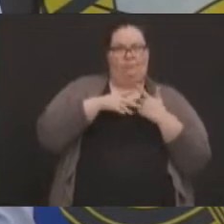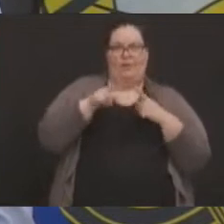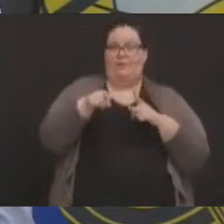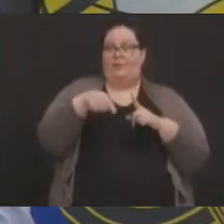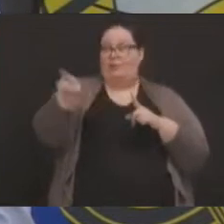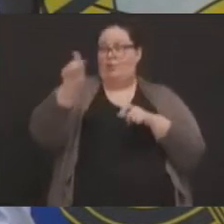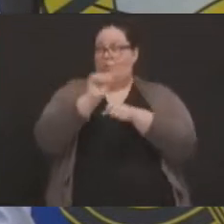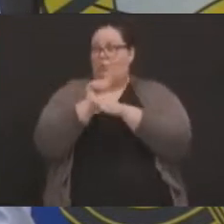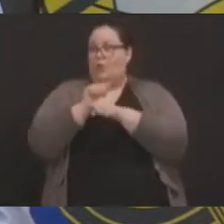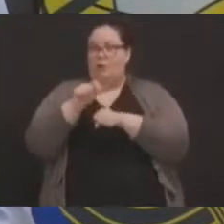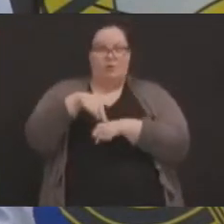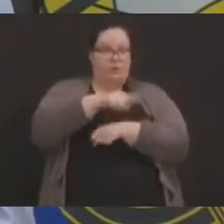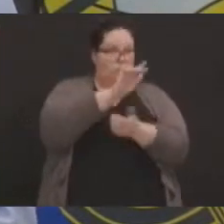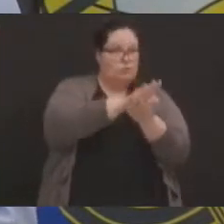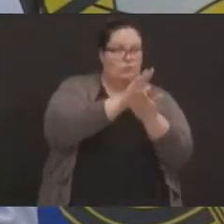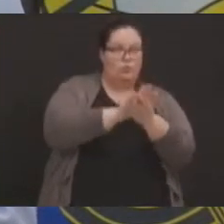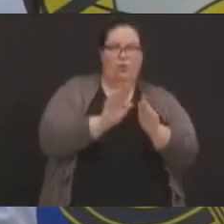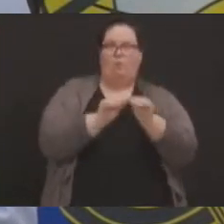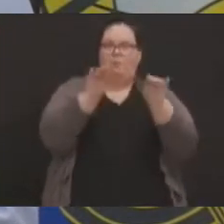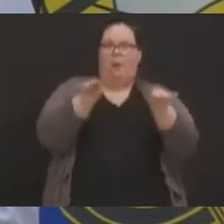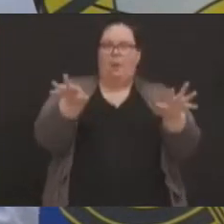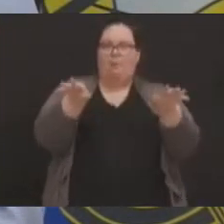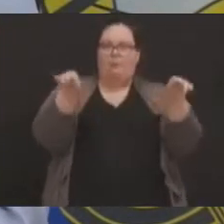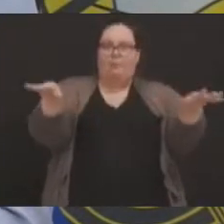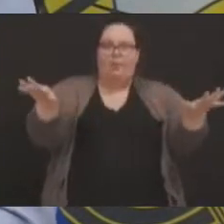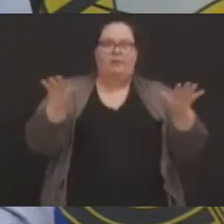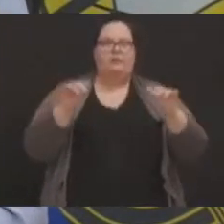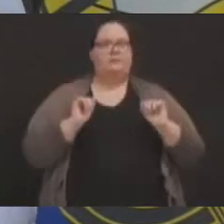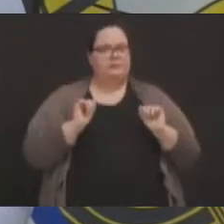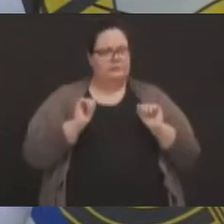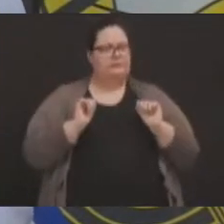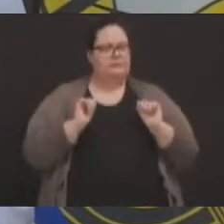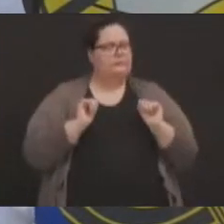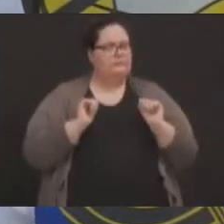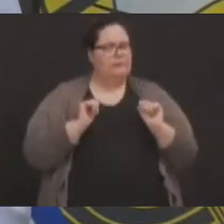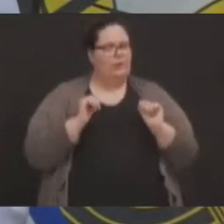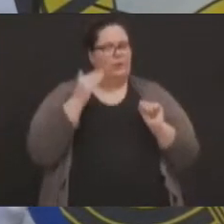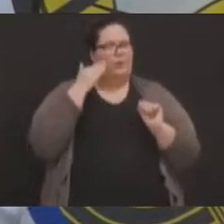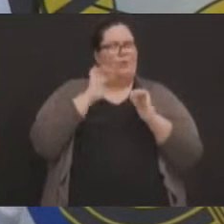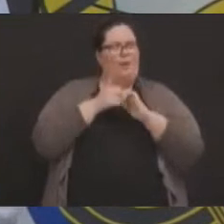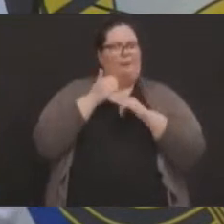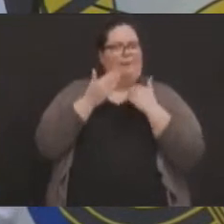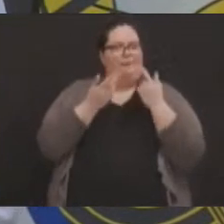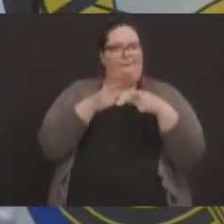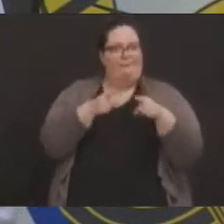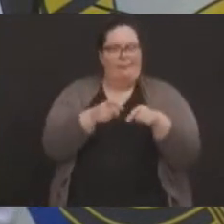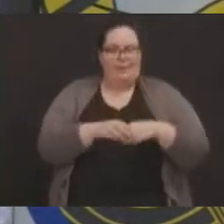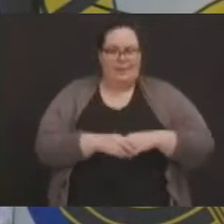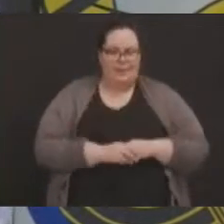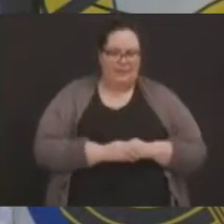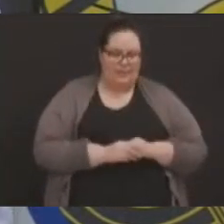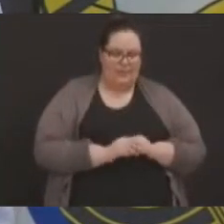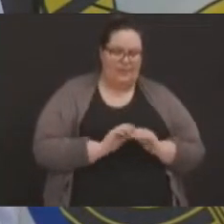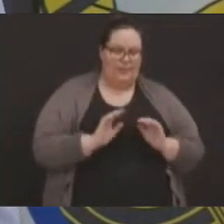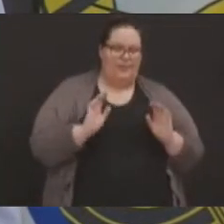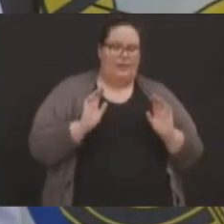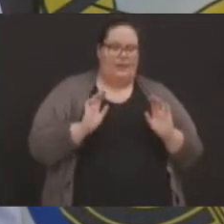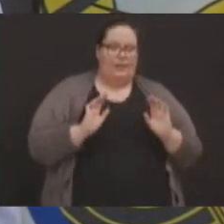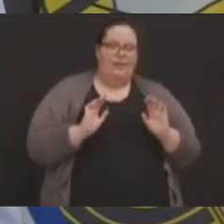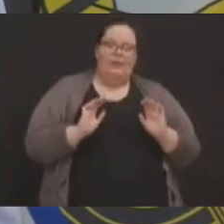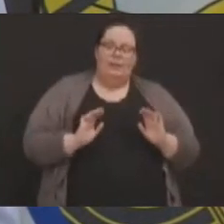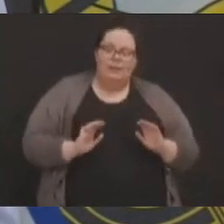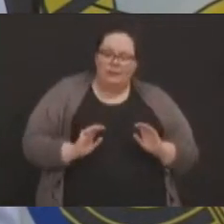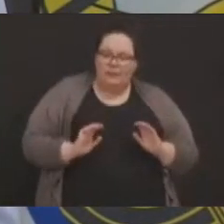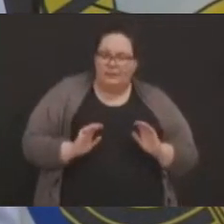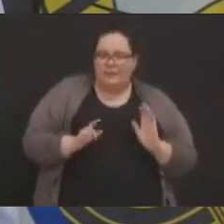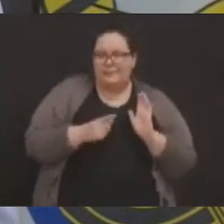And sometimes people do have symptoms and those people don't get tested. So we know that if somebody comes across the border and self-isolates for 14